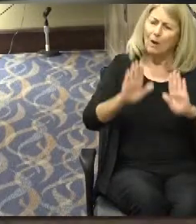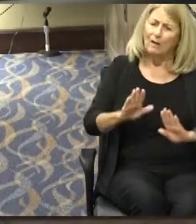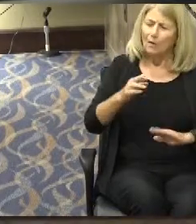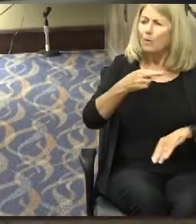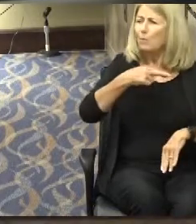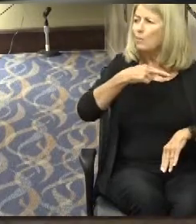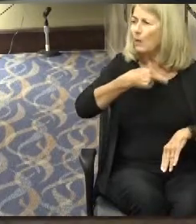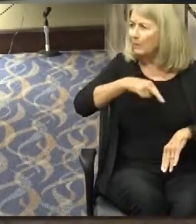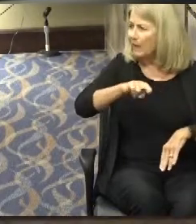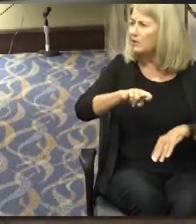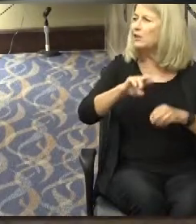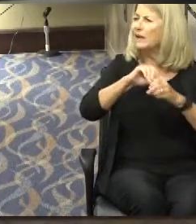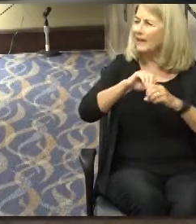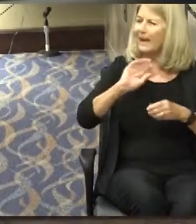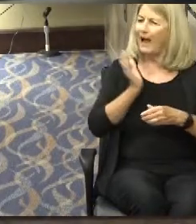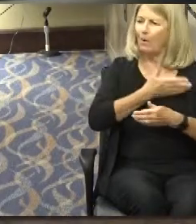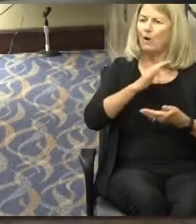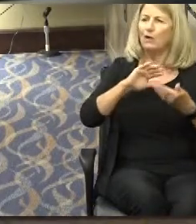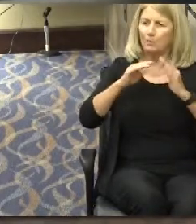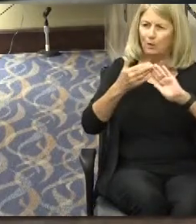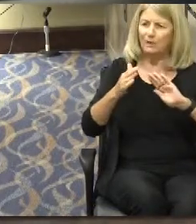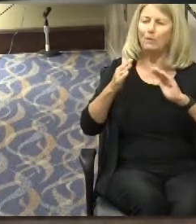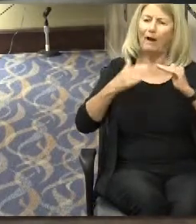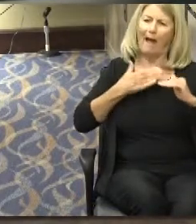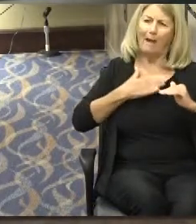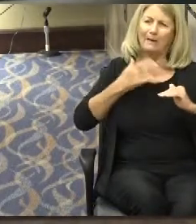we're glad to see this caliber of